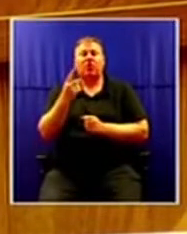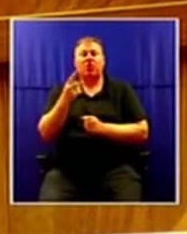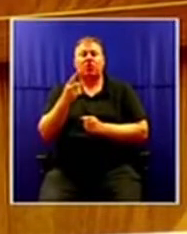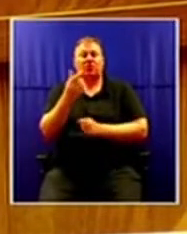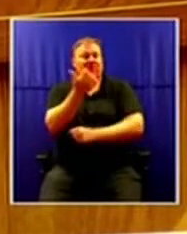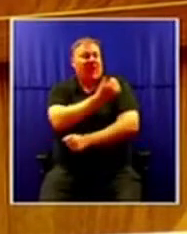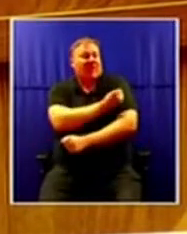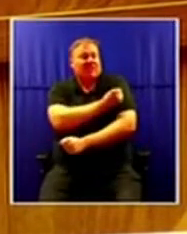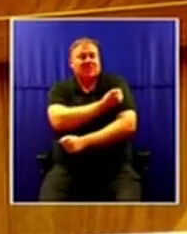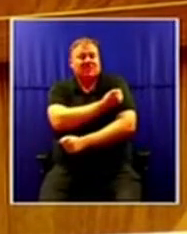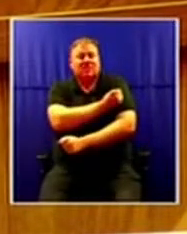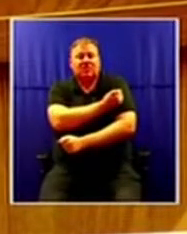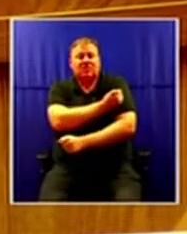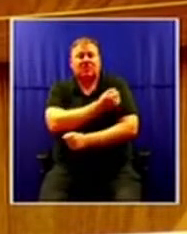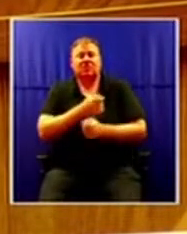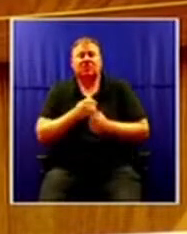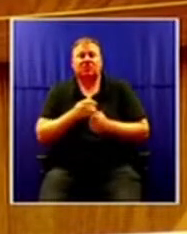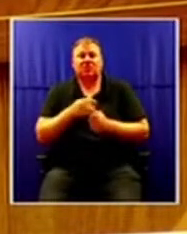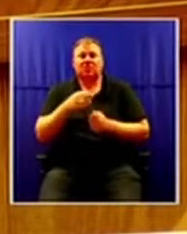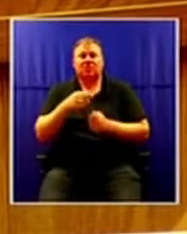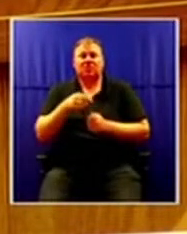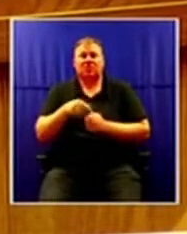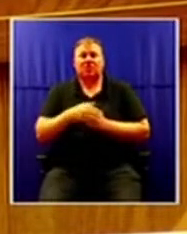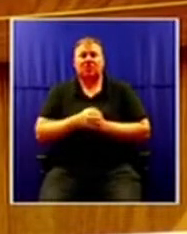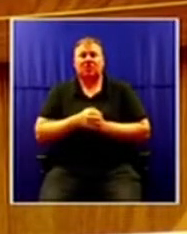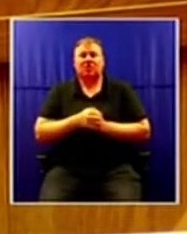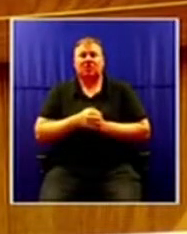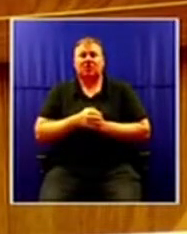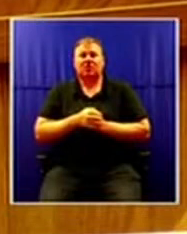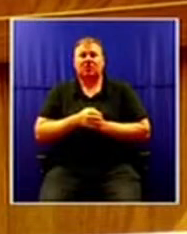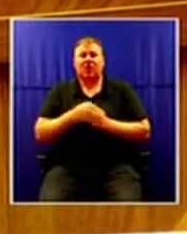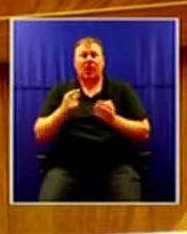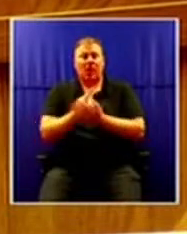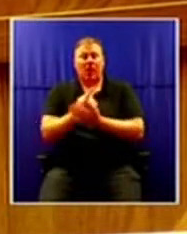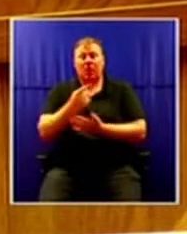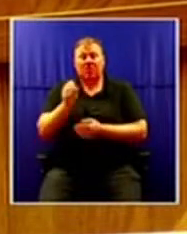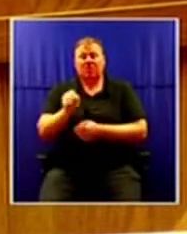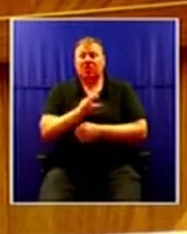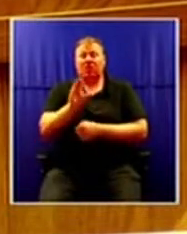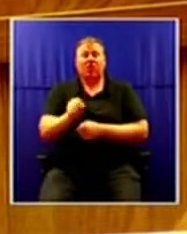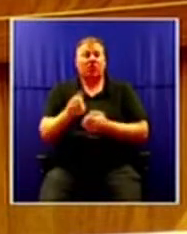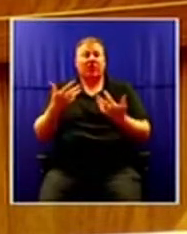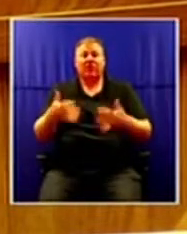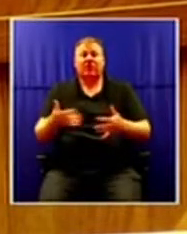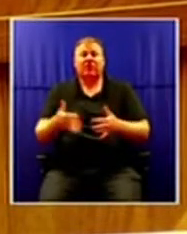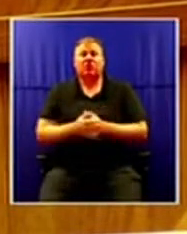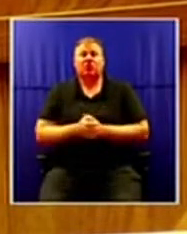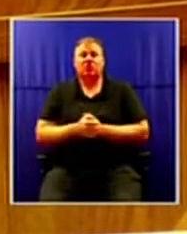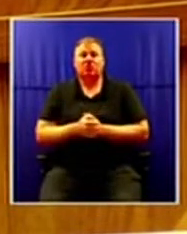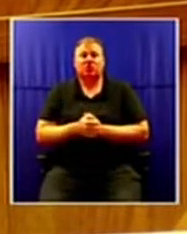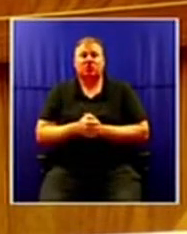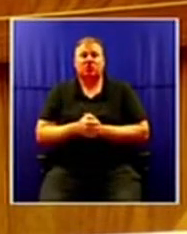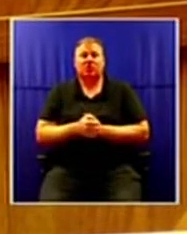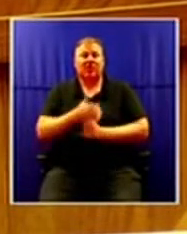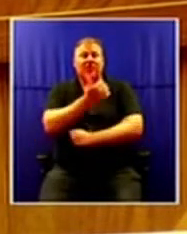country. Our vaccination program, which is our best